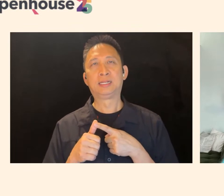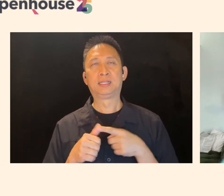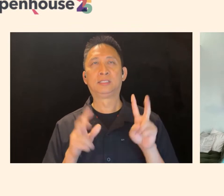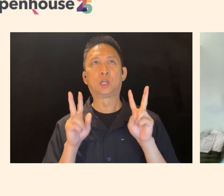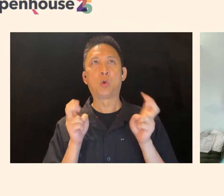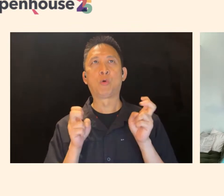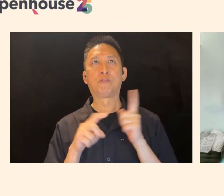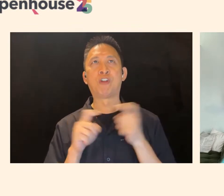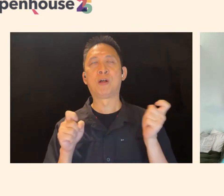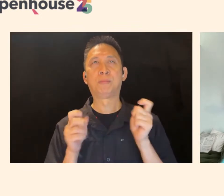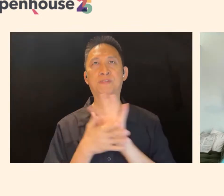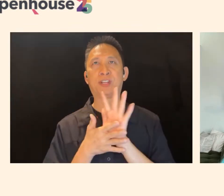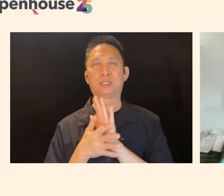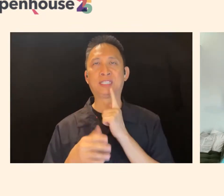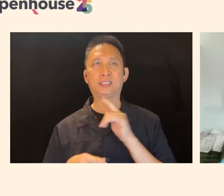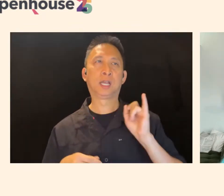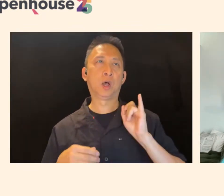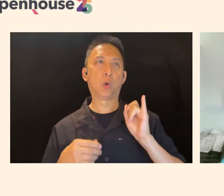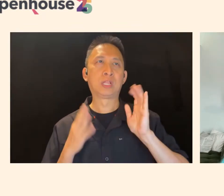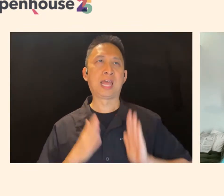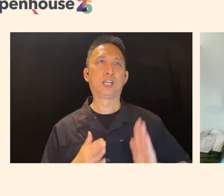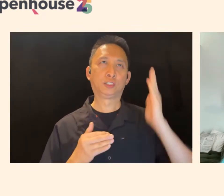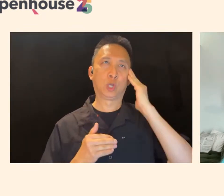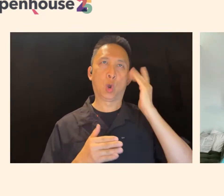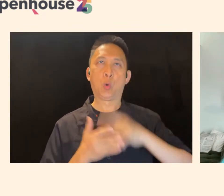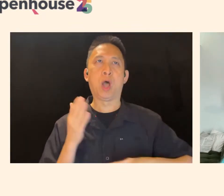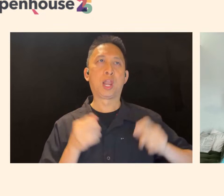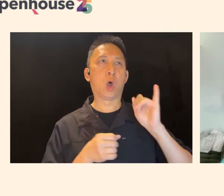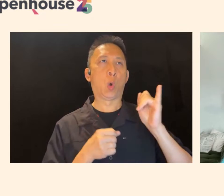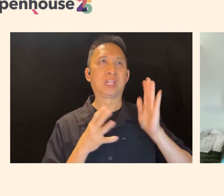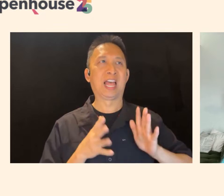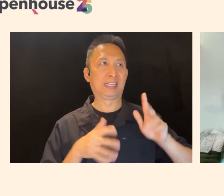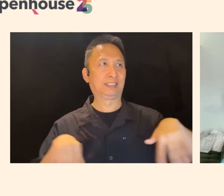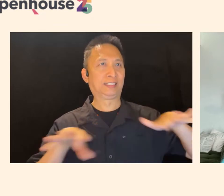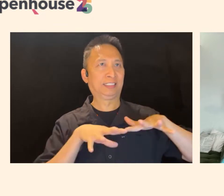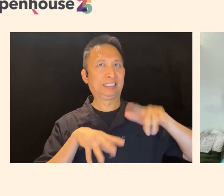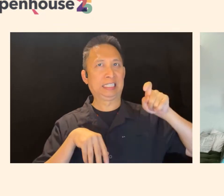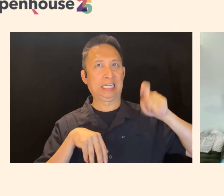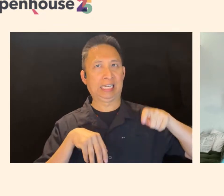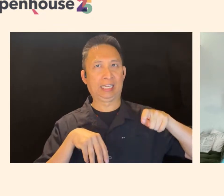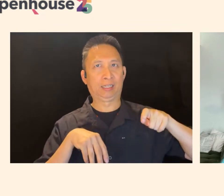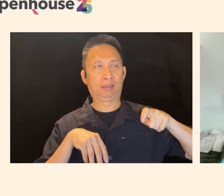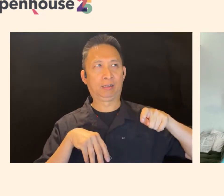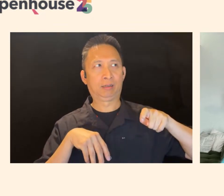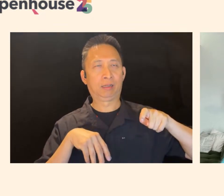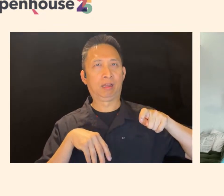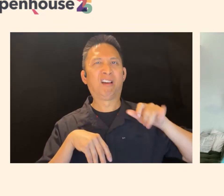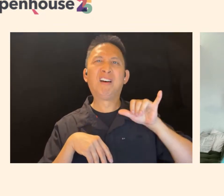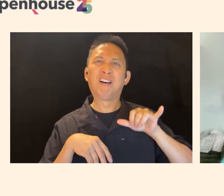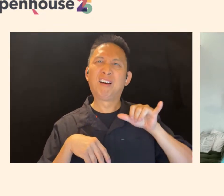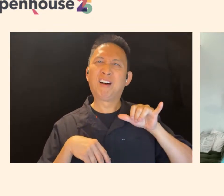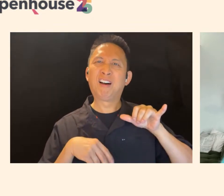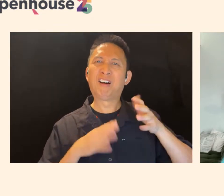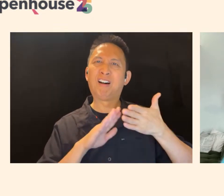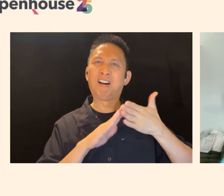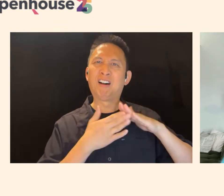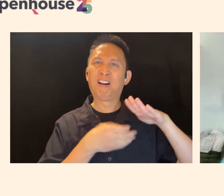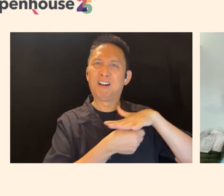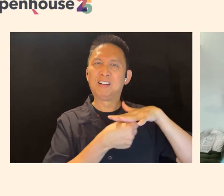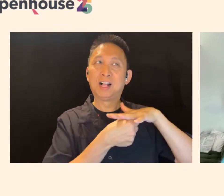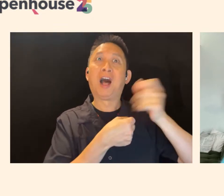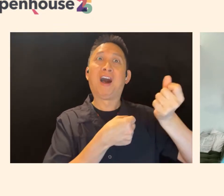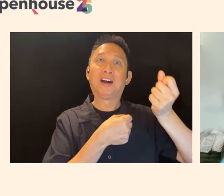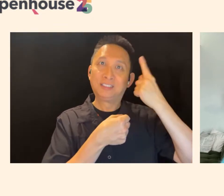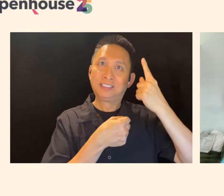said, "Oaklanders know what Oaklanders need." And, this is an incredibly powerful testament to the way the